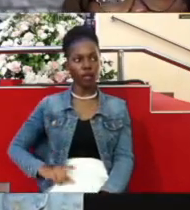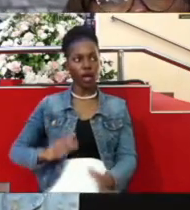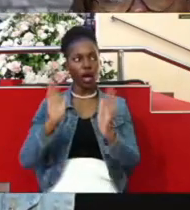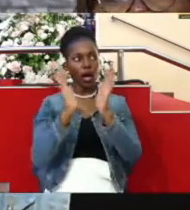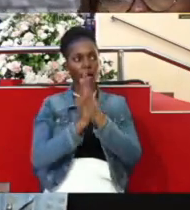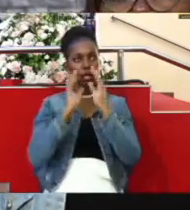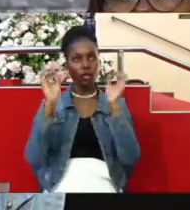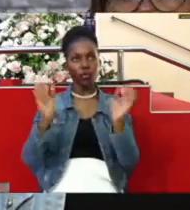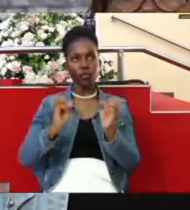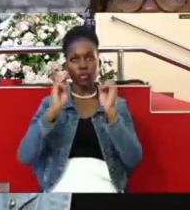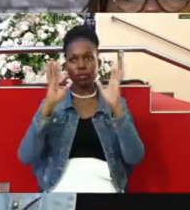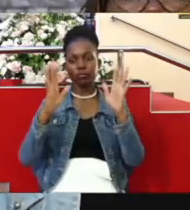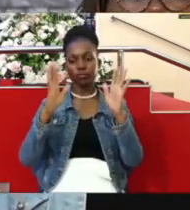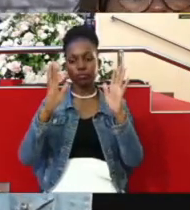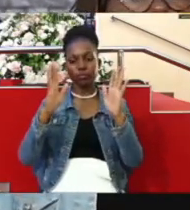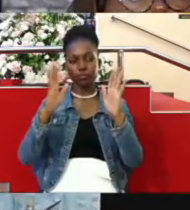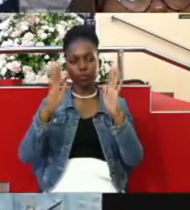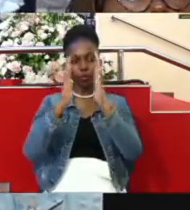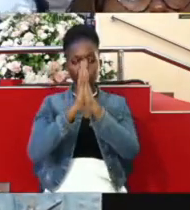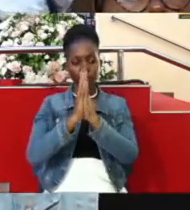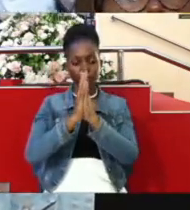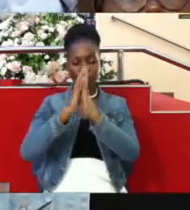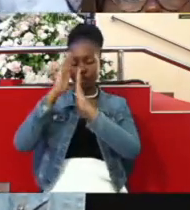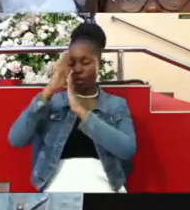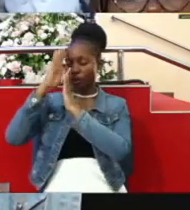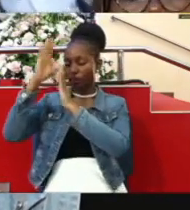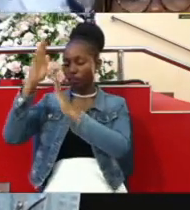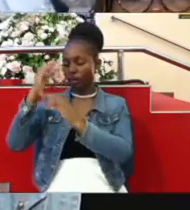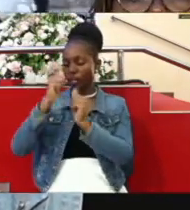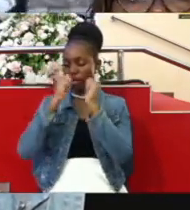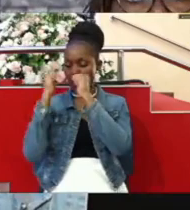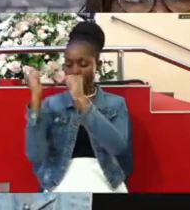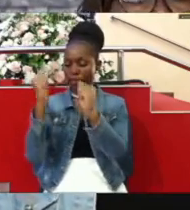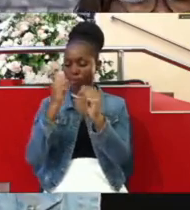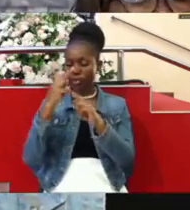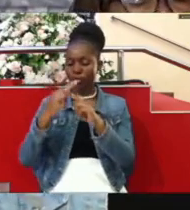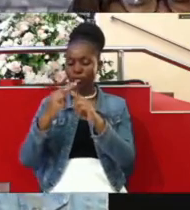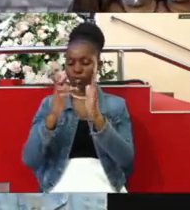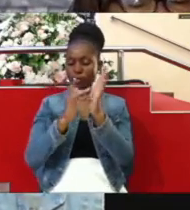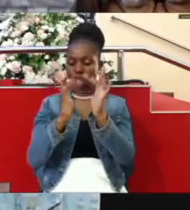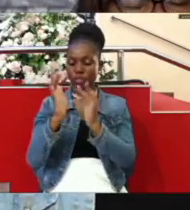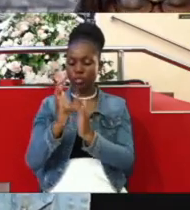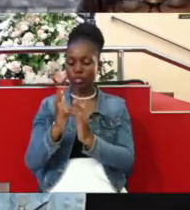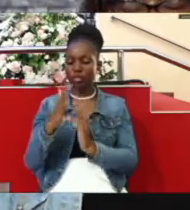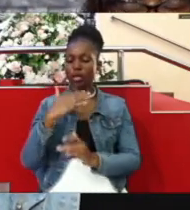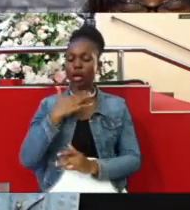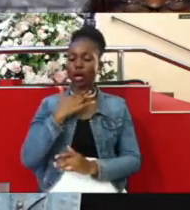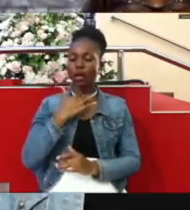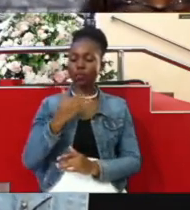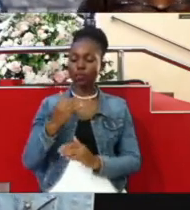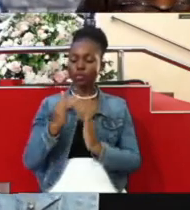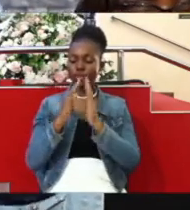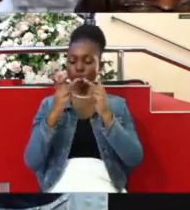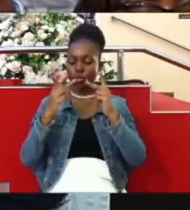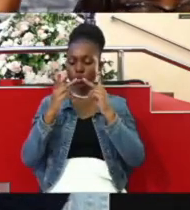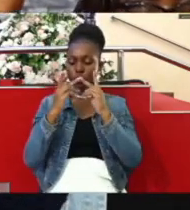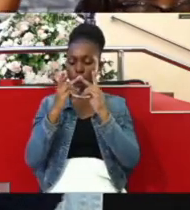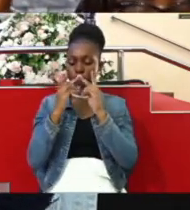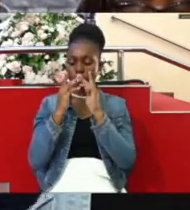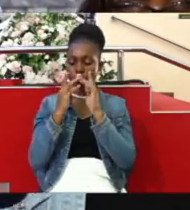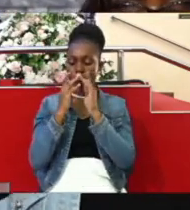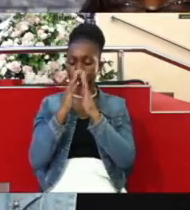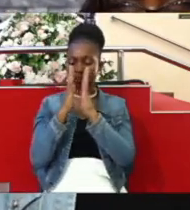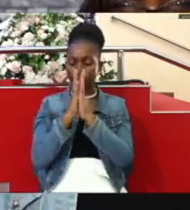Hallelujah. Father, in the mighty name of Jesus, I want to pray for those people that are the well of